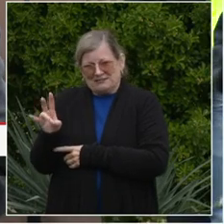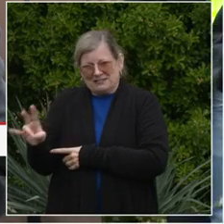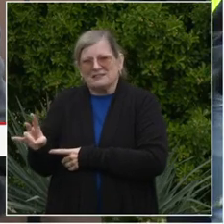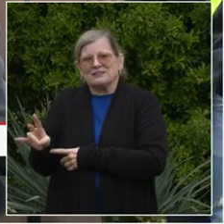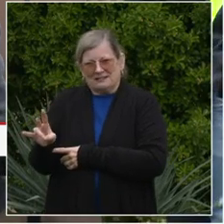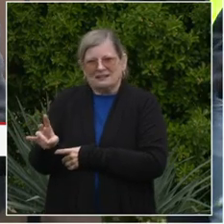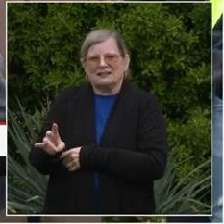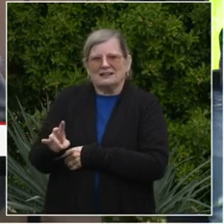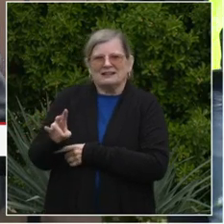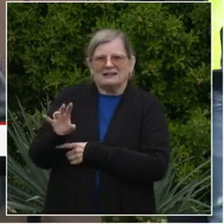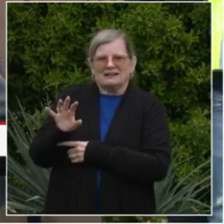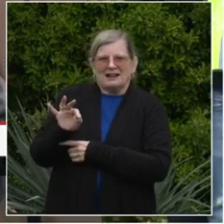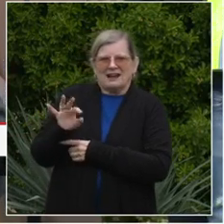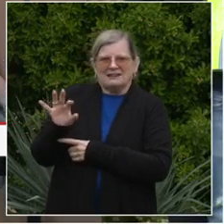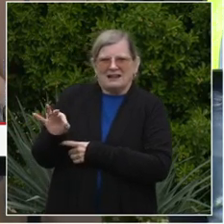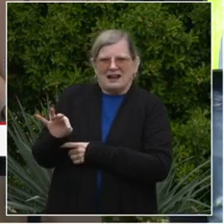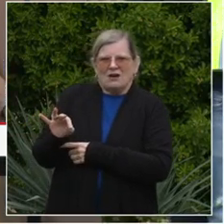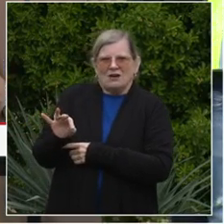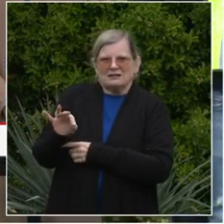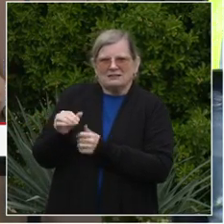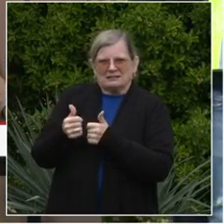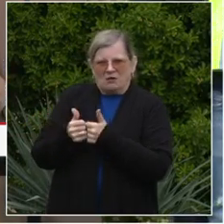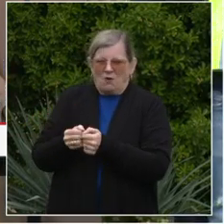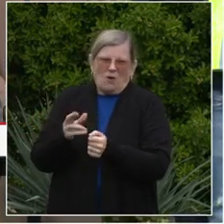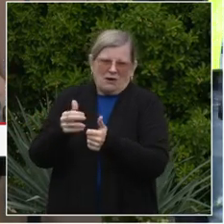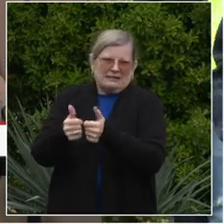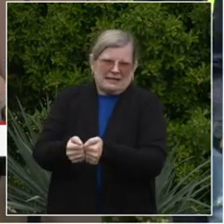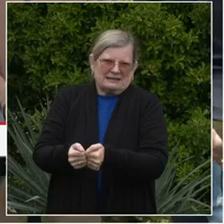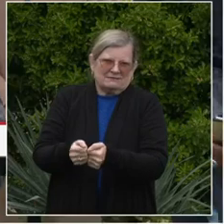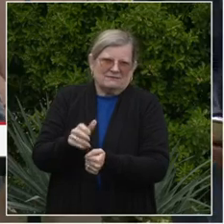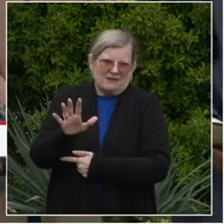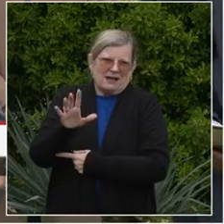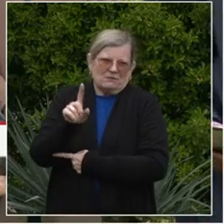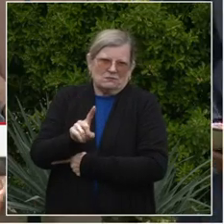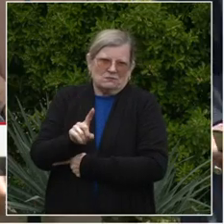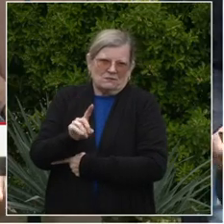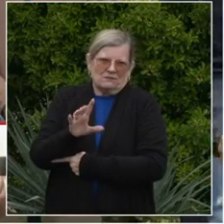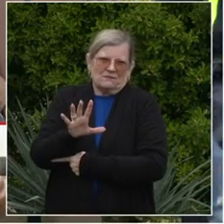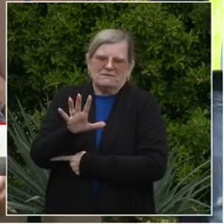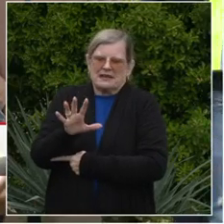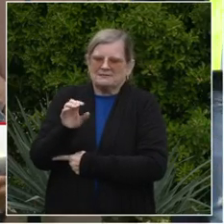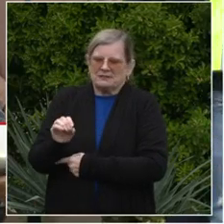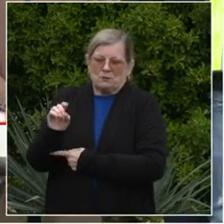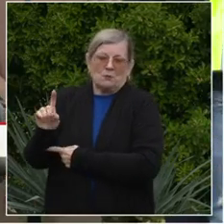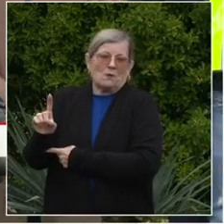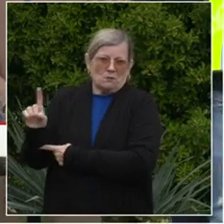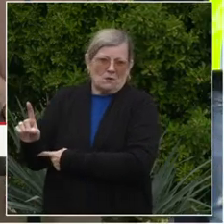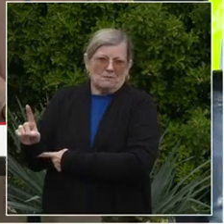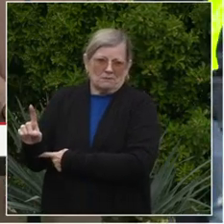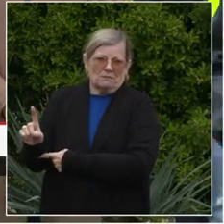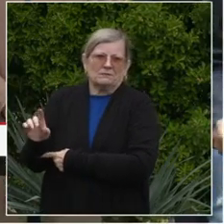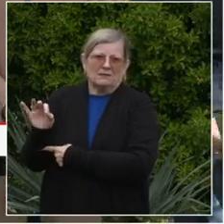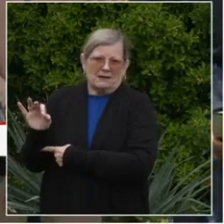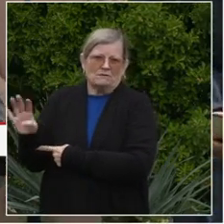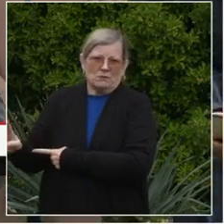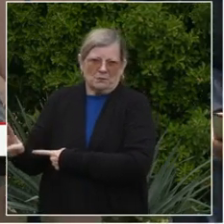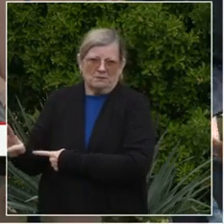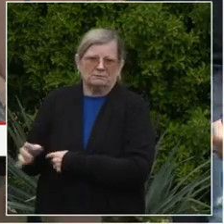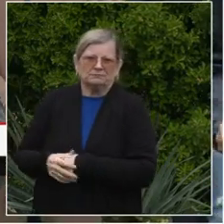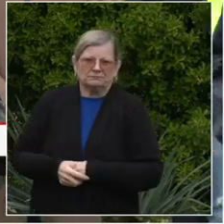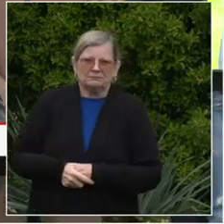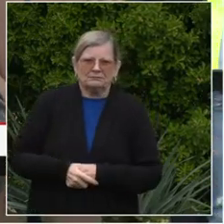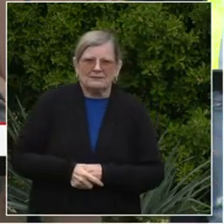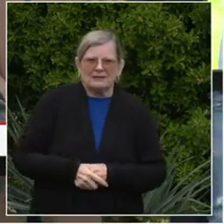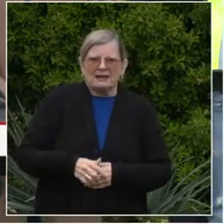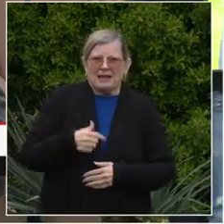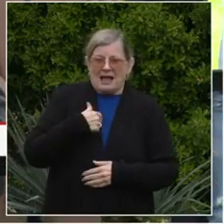50411. It is important for individuals to understand that they can remain anonymous. This is a plea for help. ATF